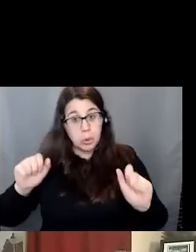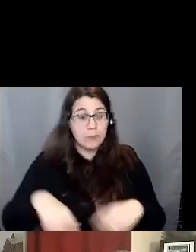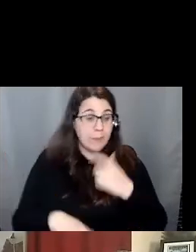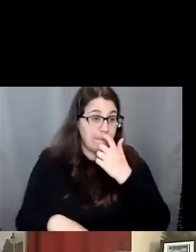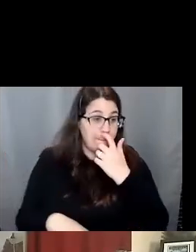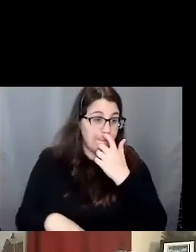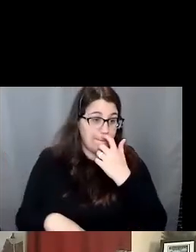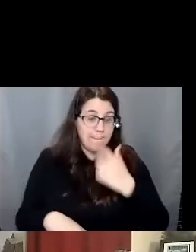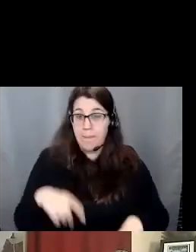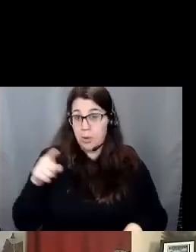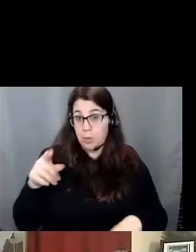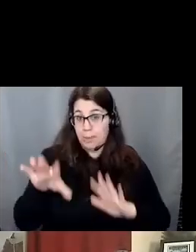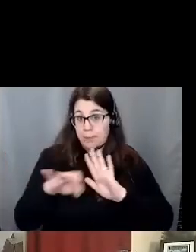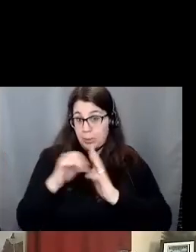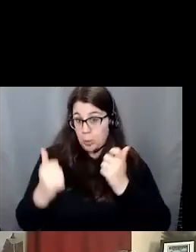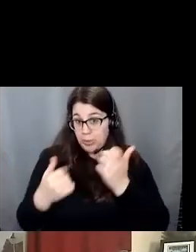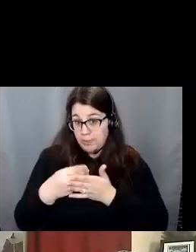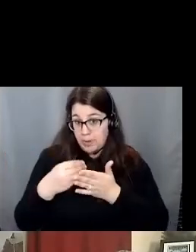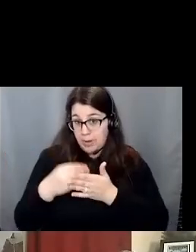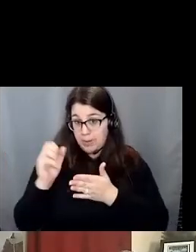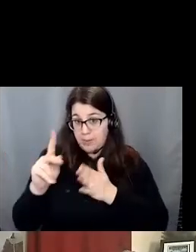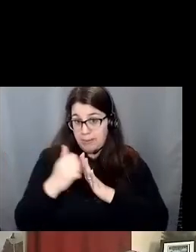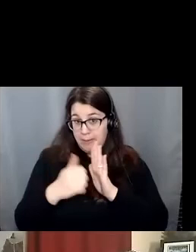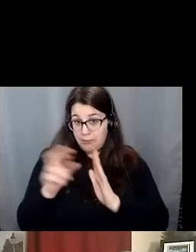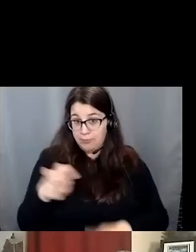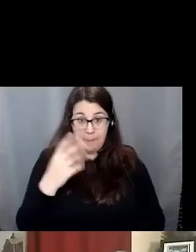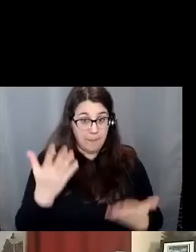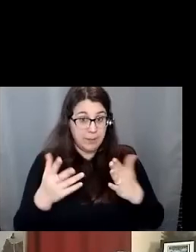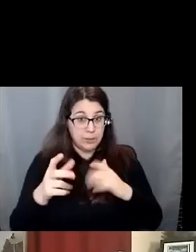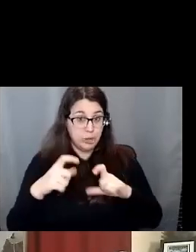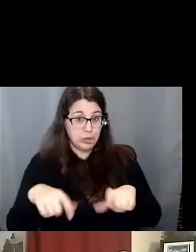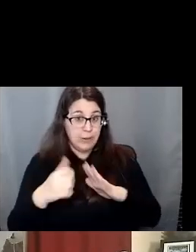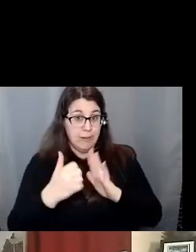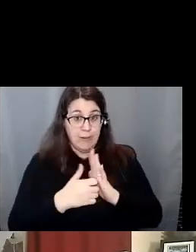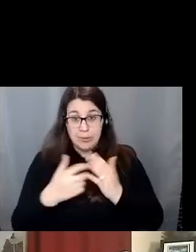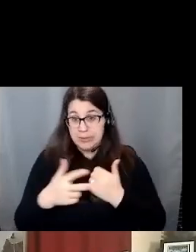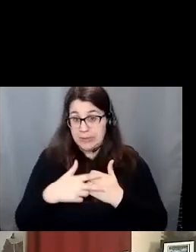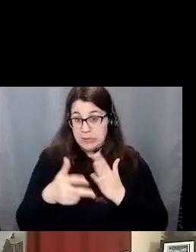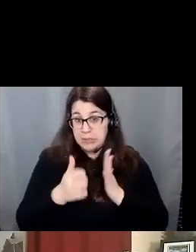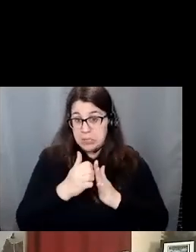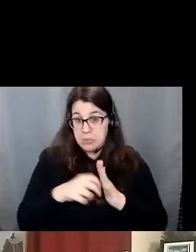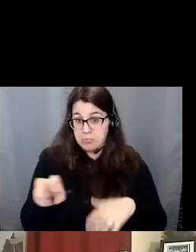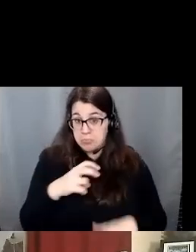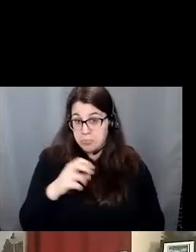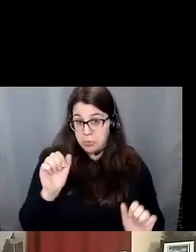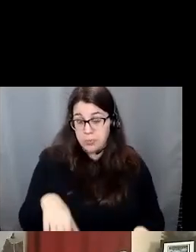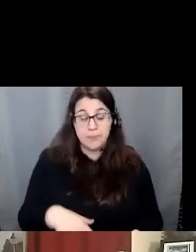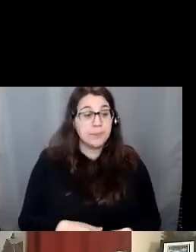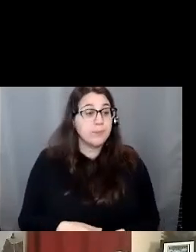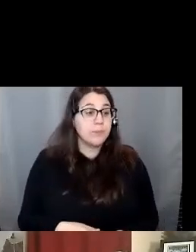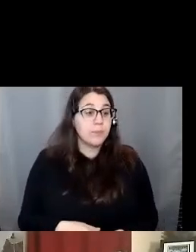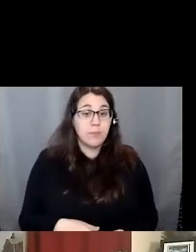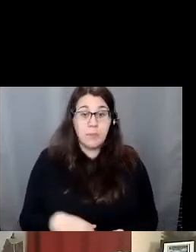what bank account you want to transfer from. It could be a checking account, could be a savings account. Once you've selected that bank, you select, is